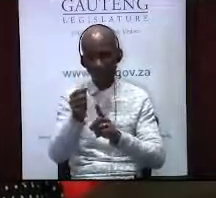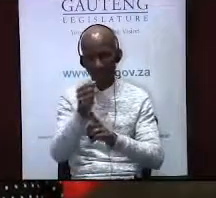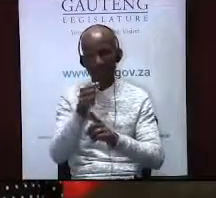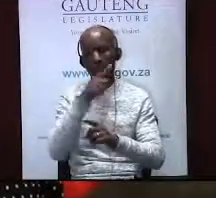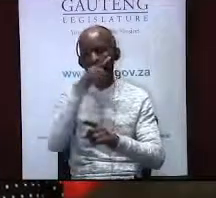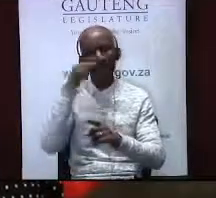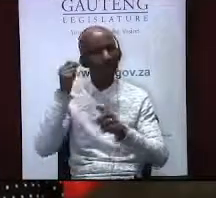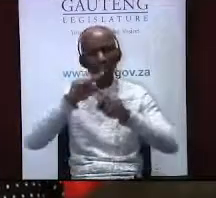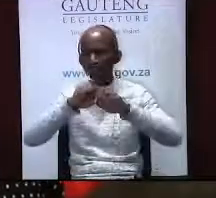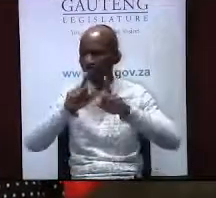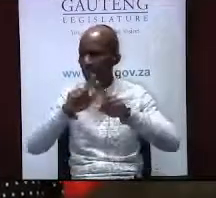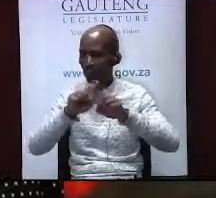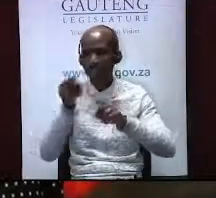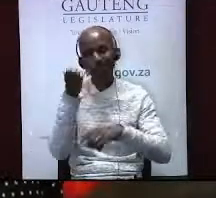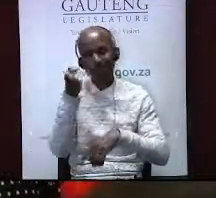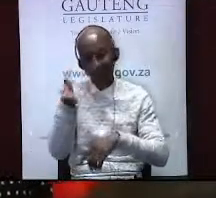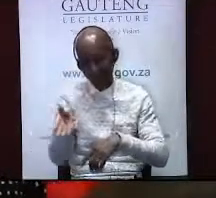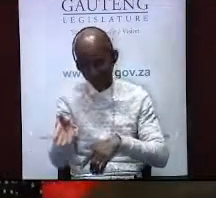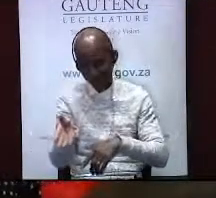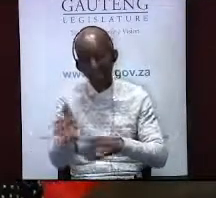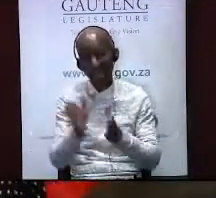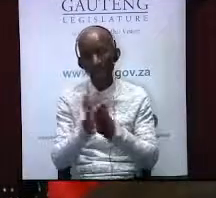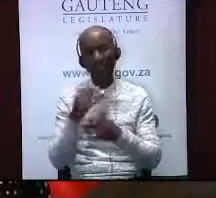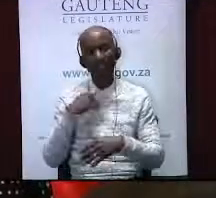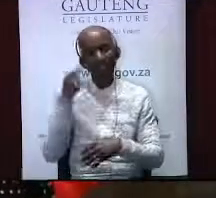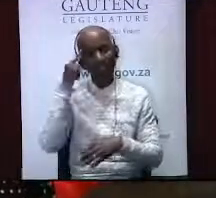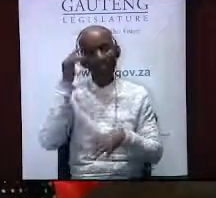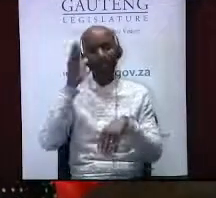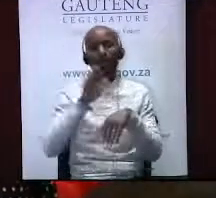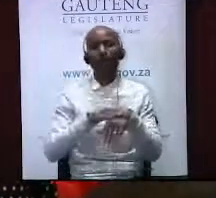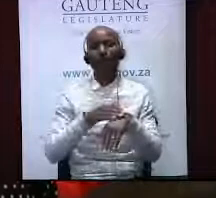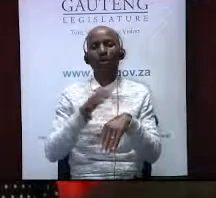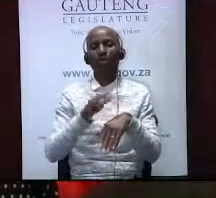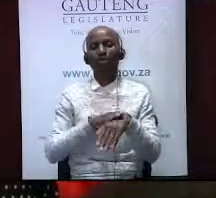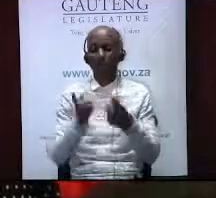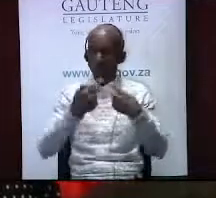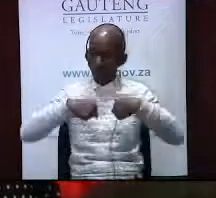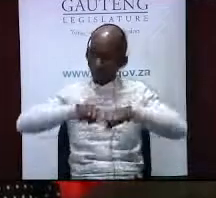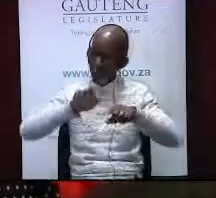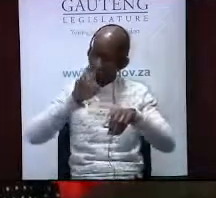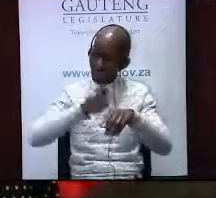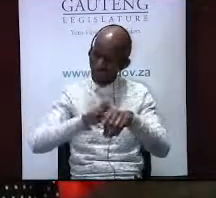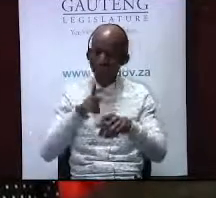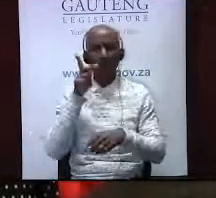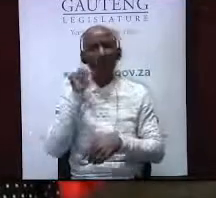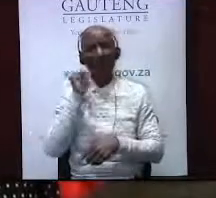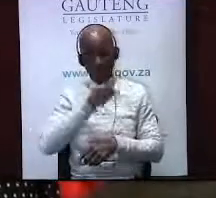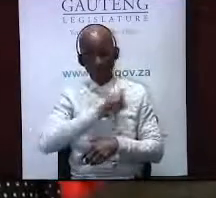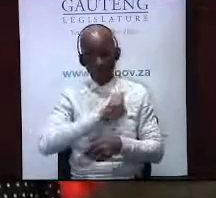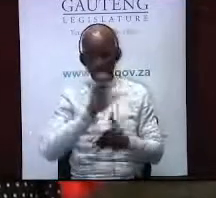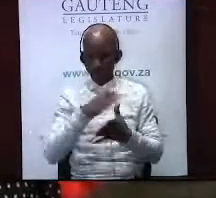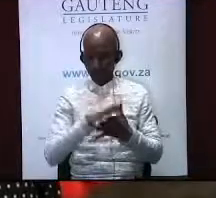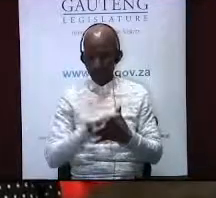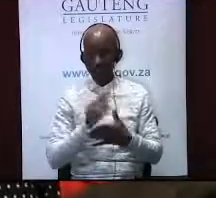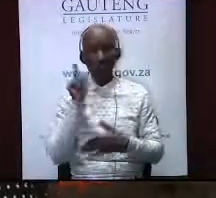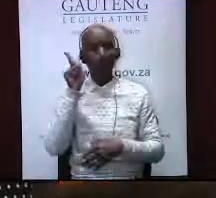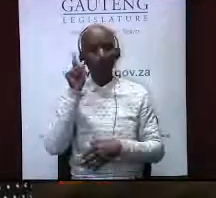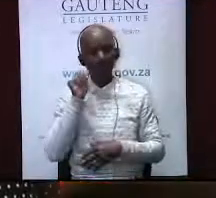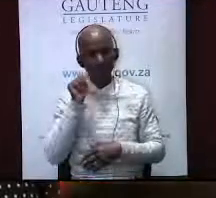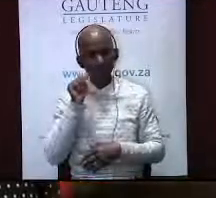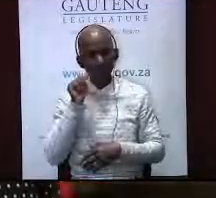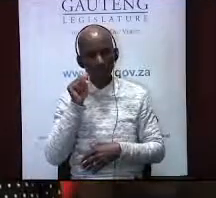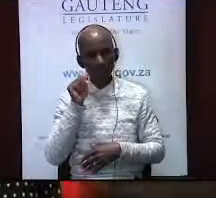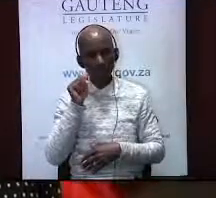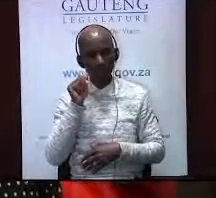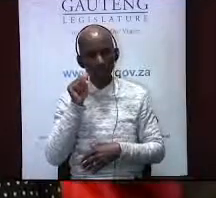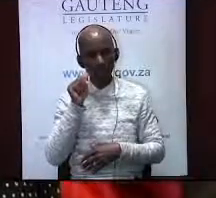you name it, it's been there. And I think, moreover, we need men because they are the ones that, you